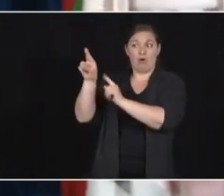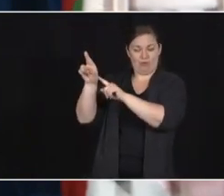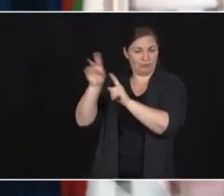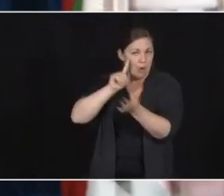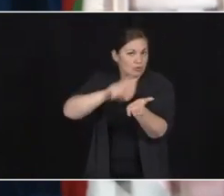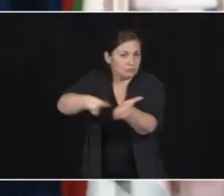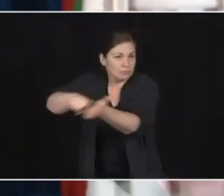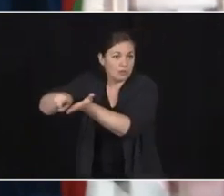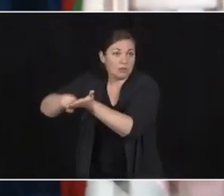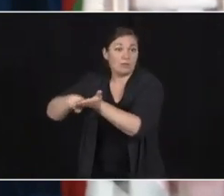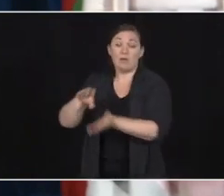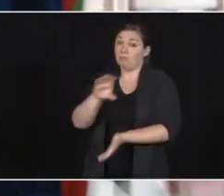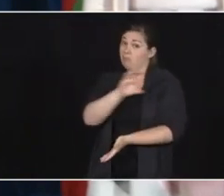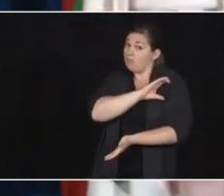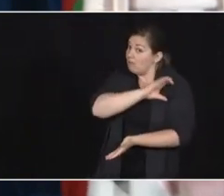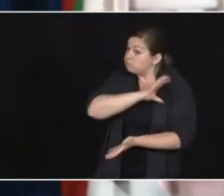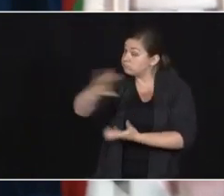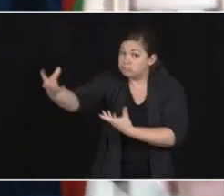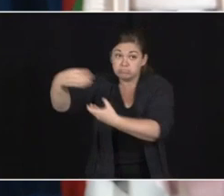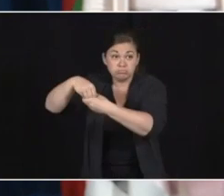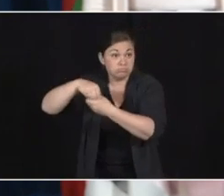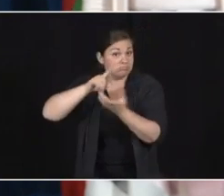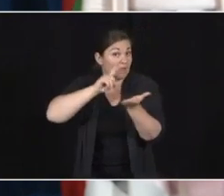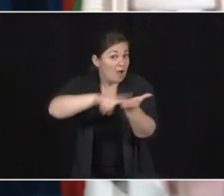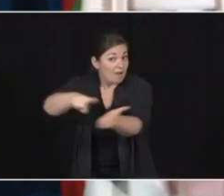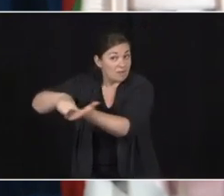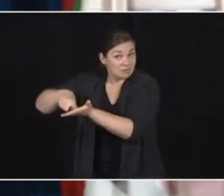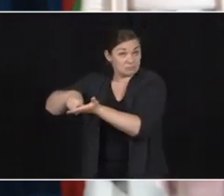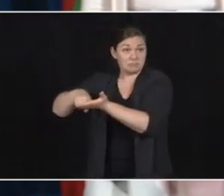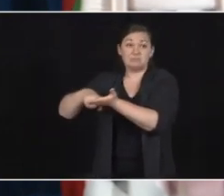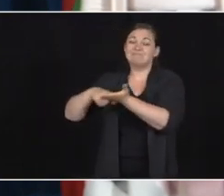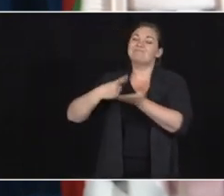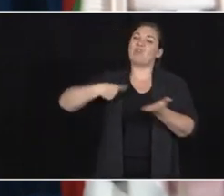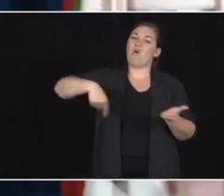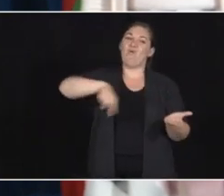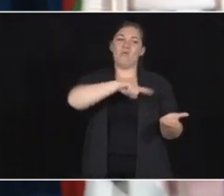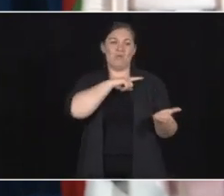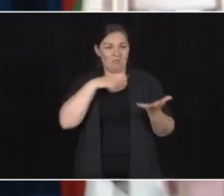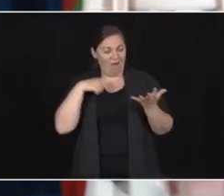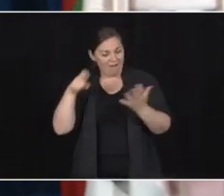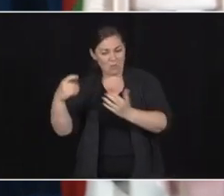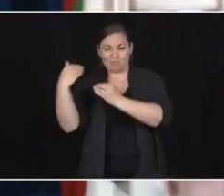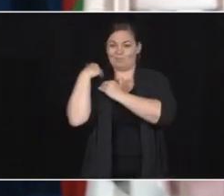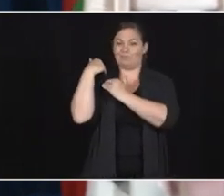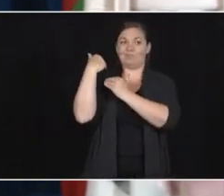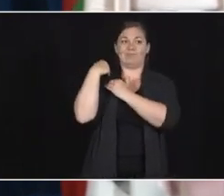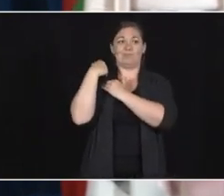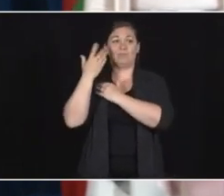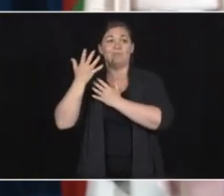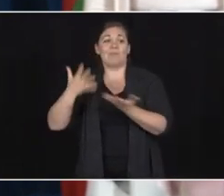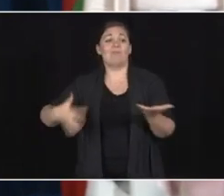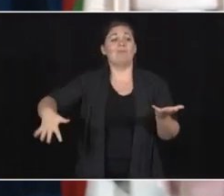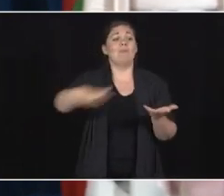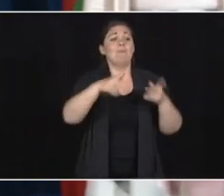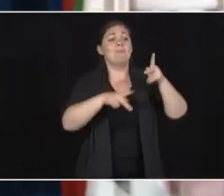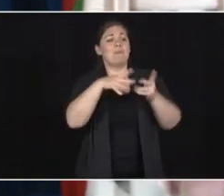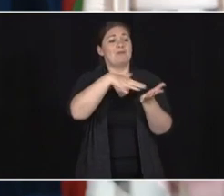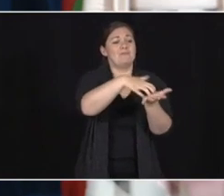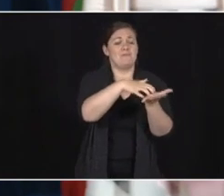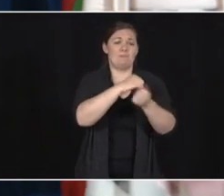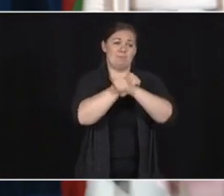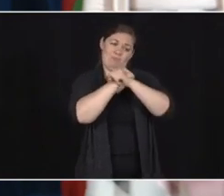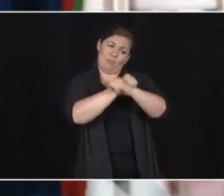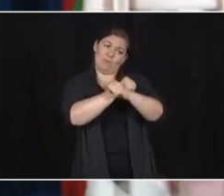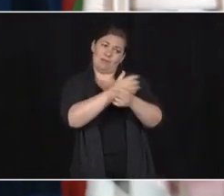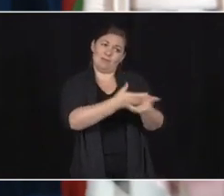we have a duty. We have a responsibility to protect those who cannot protect themselves, and we cannot do it